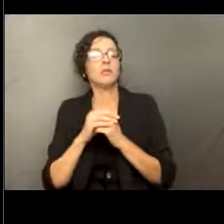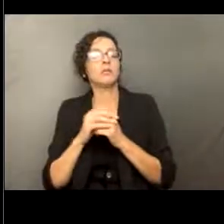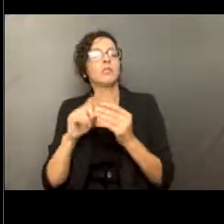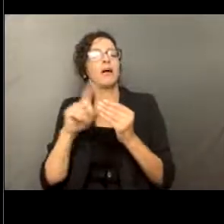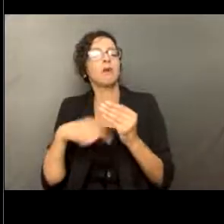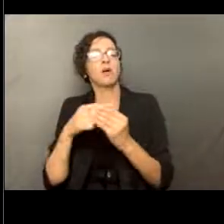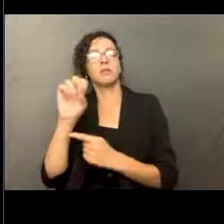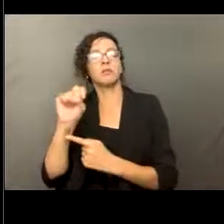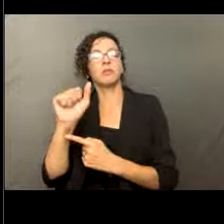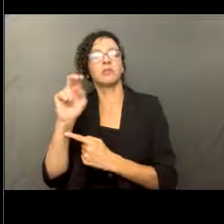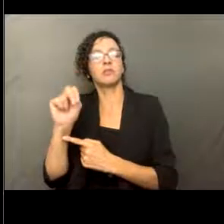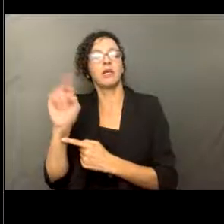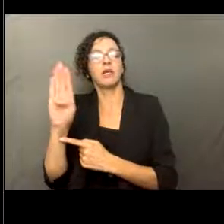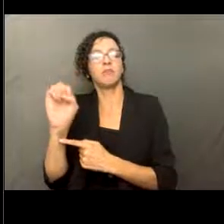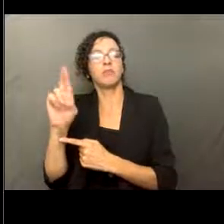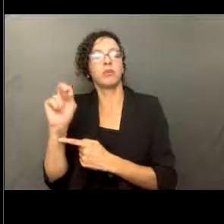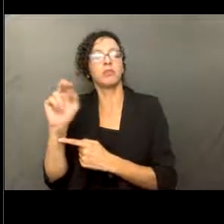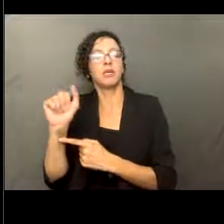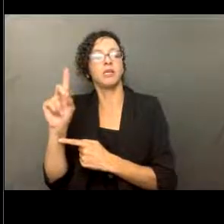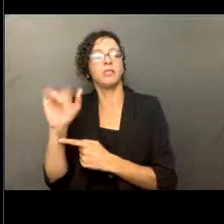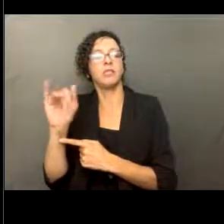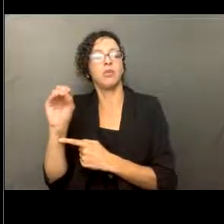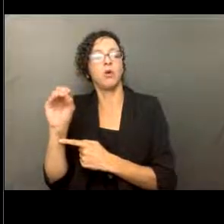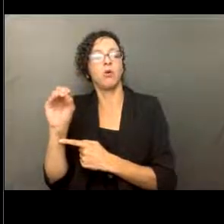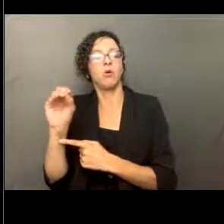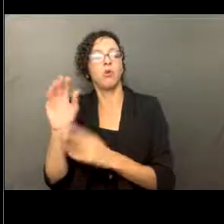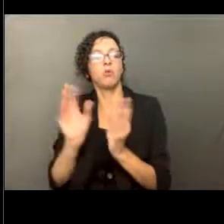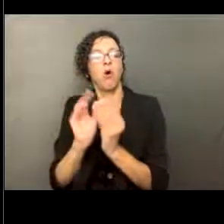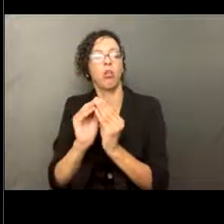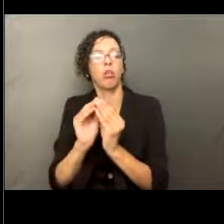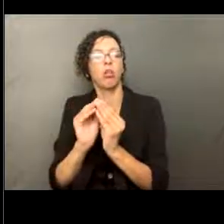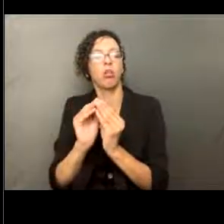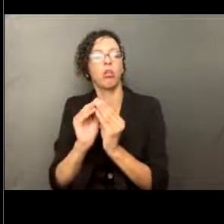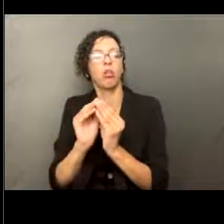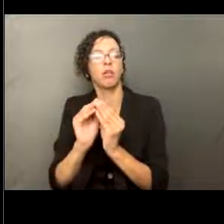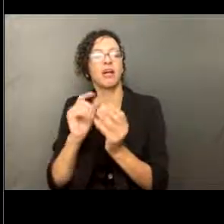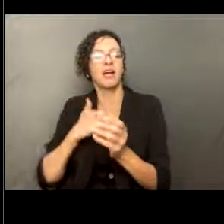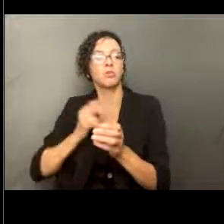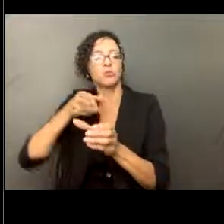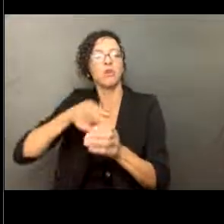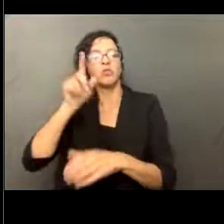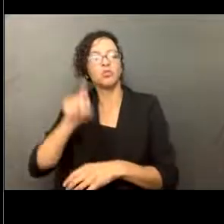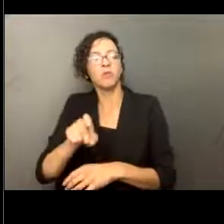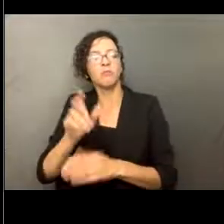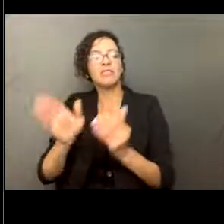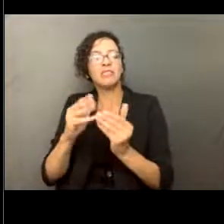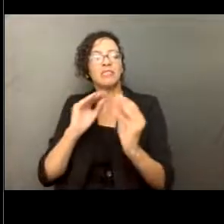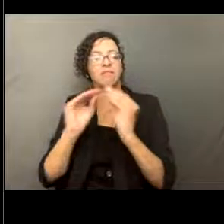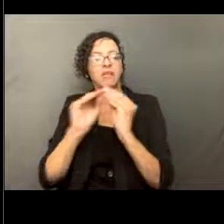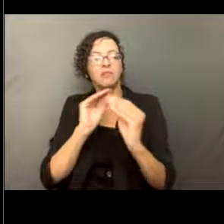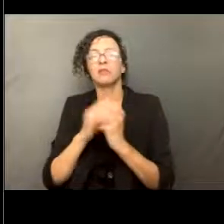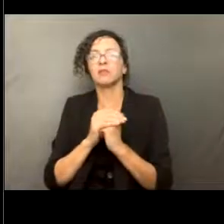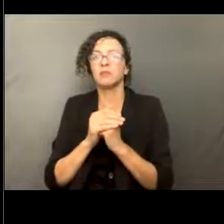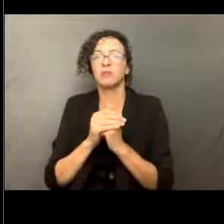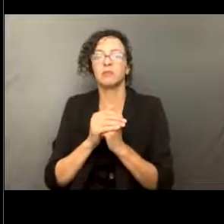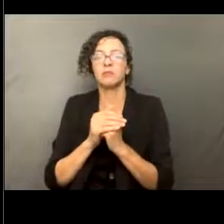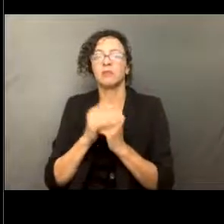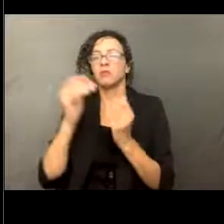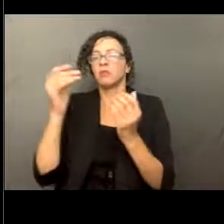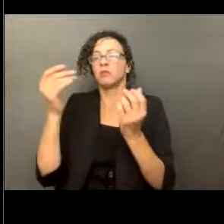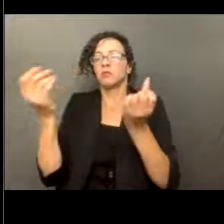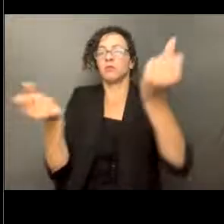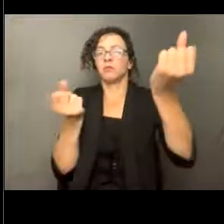and it seems like this should be a fairly easy fix. So the drivers are, having to wait to make their